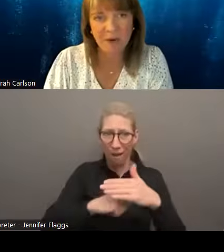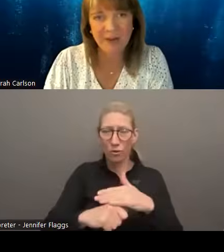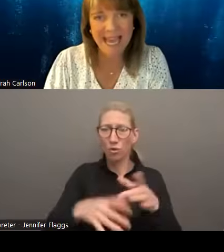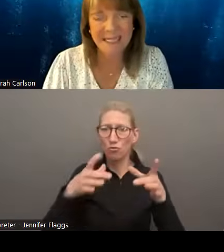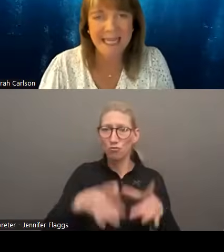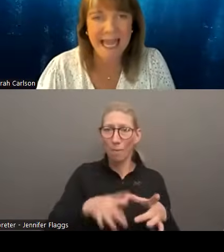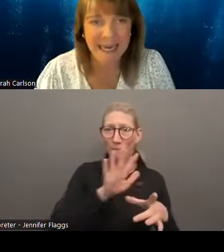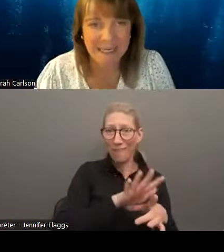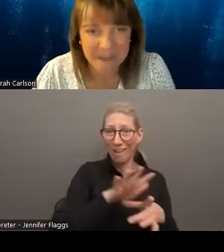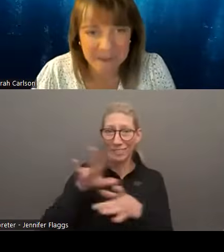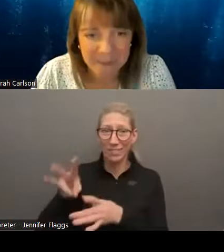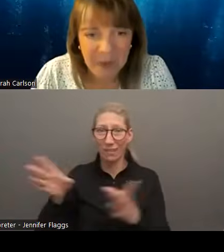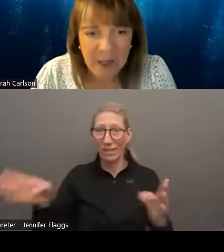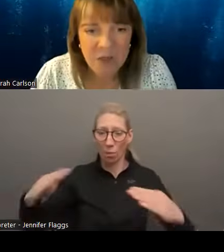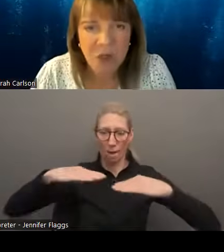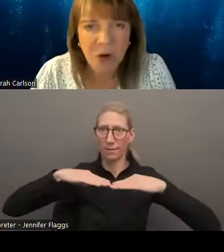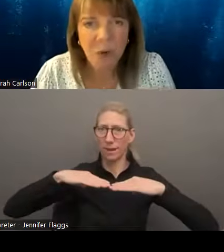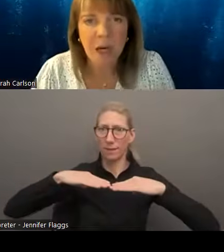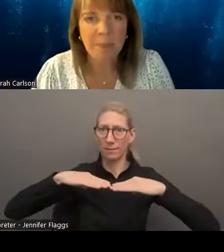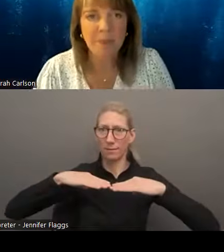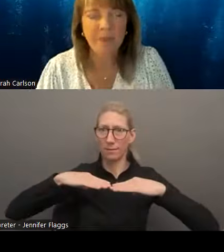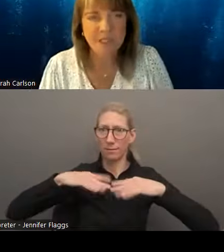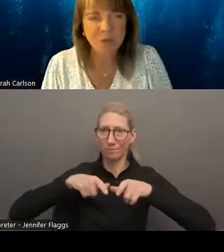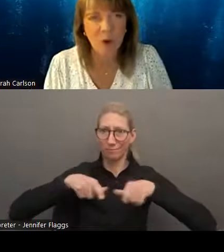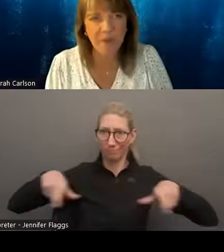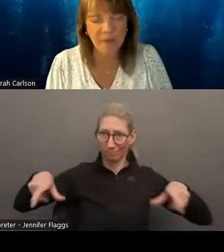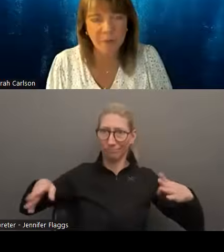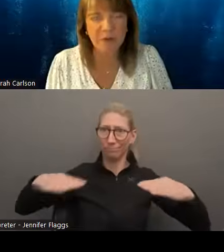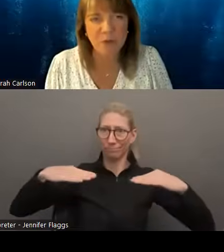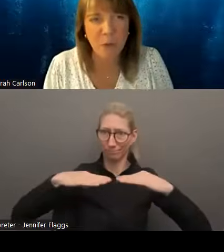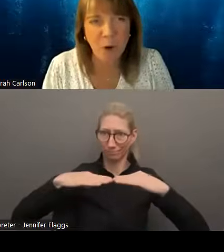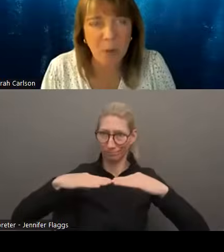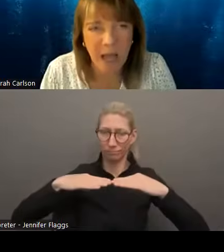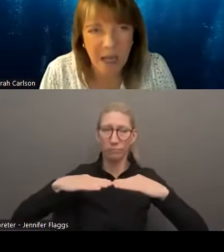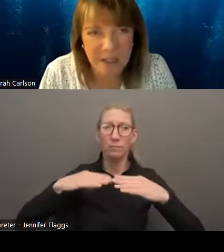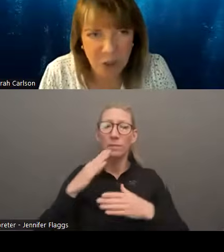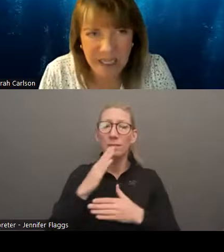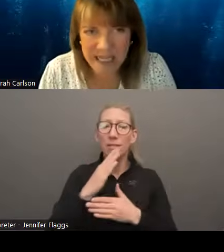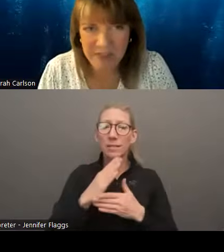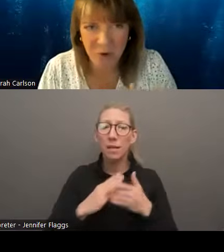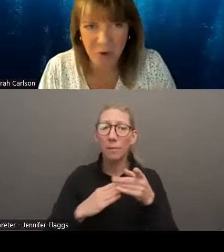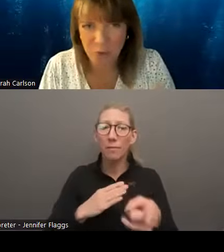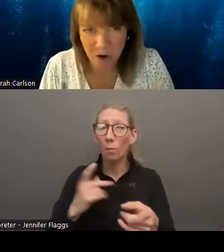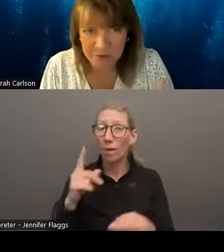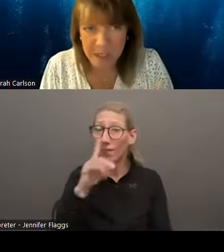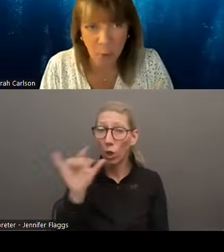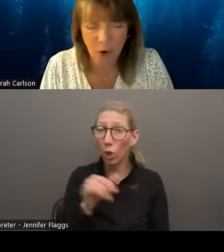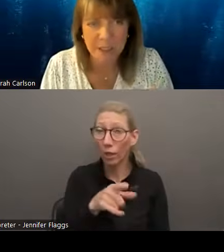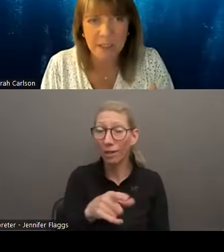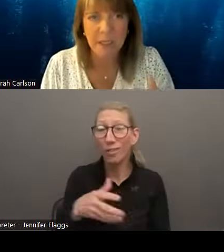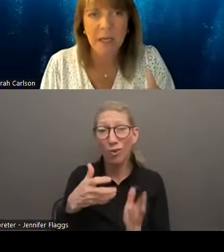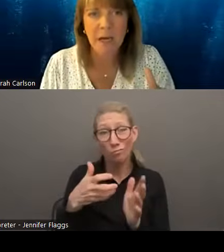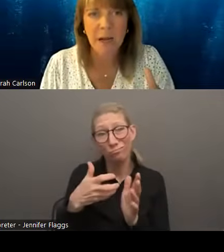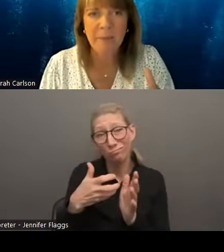they were found end to end. So this is what some of those marble blocks look like. They're roughly